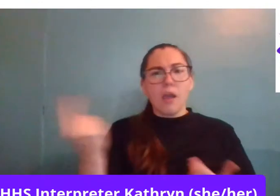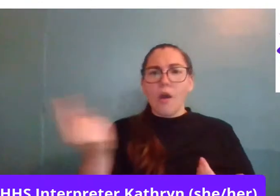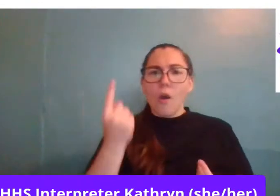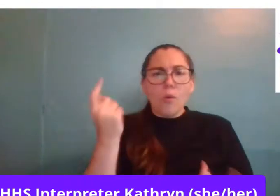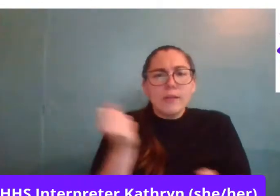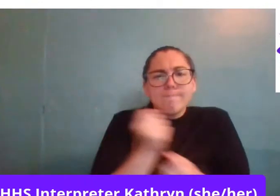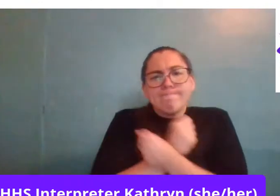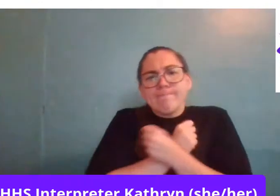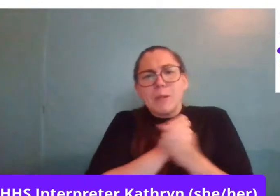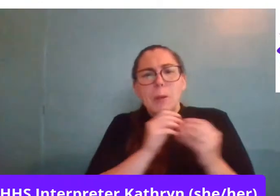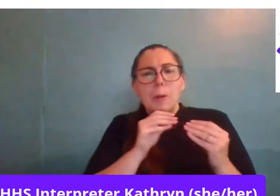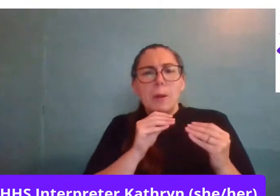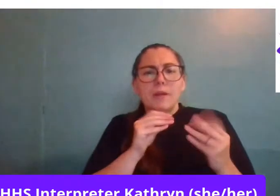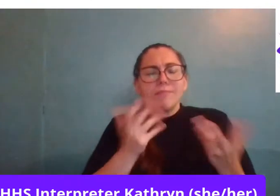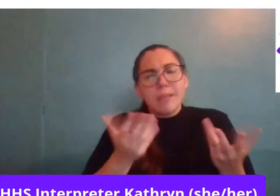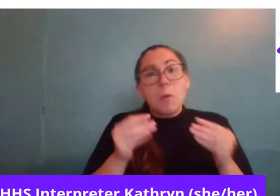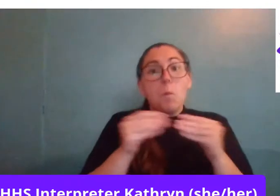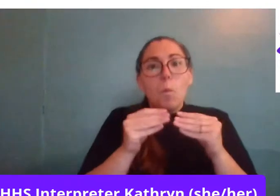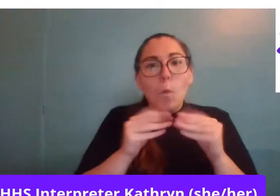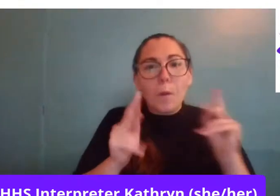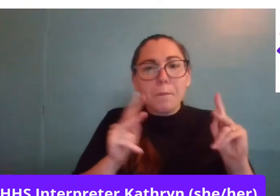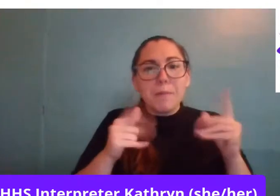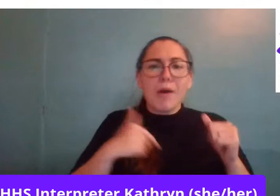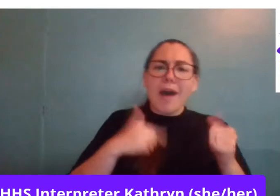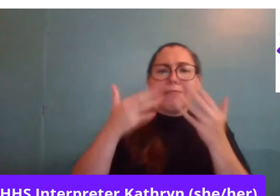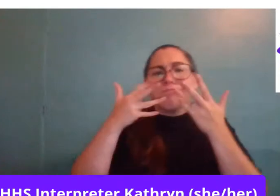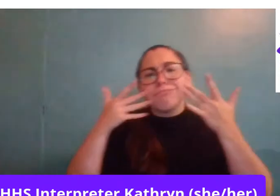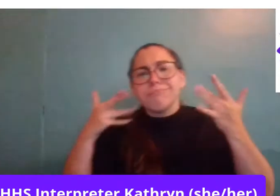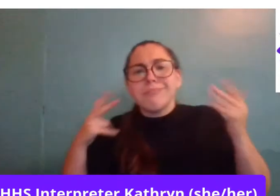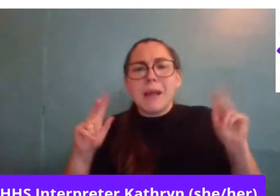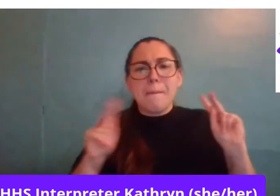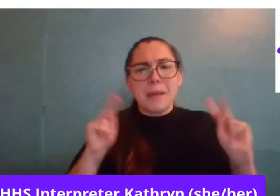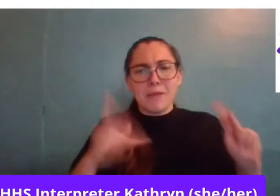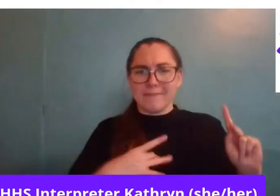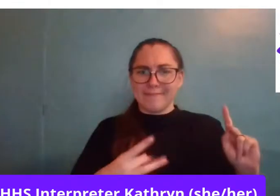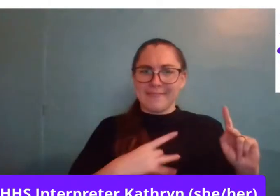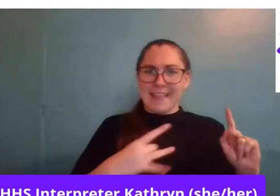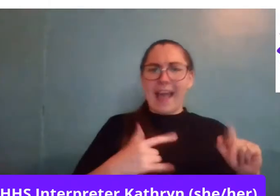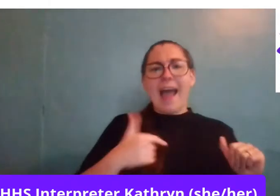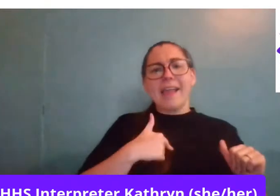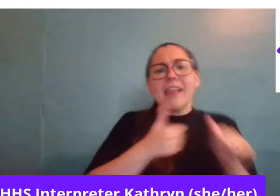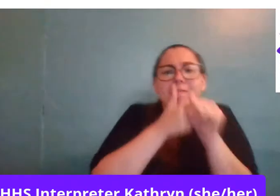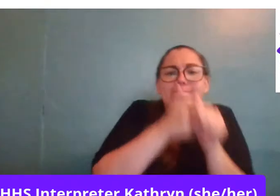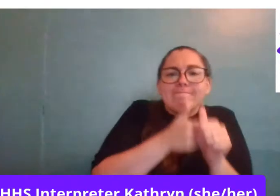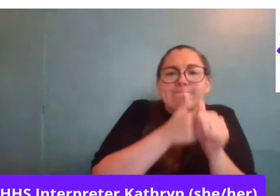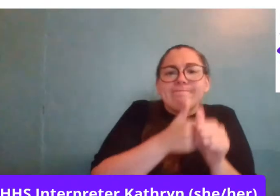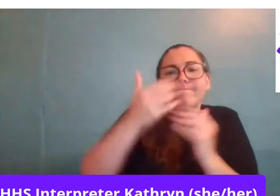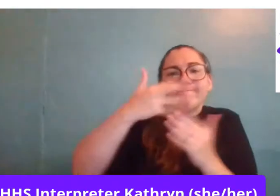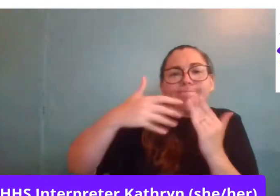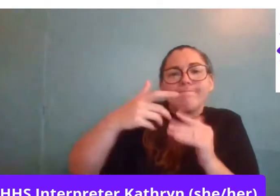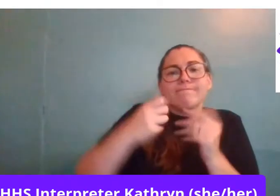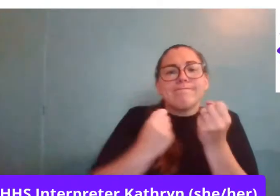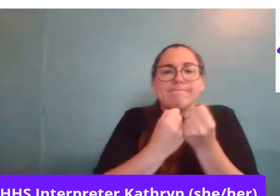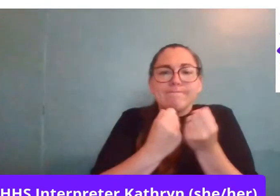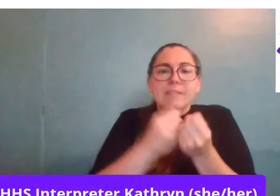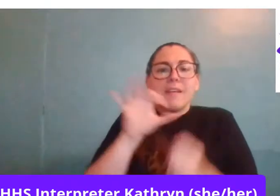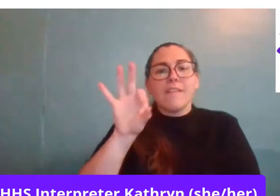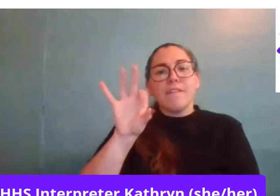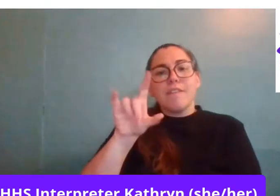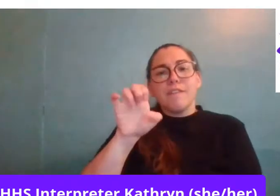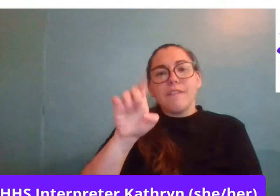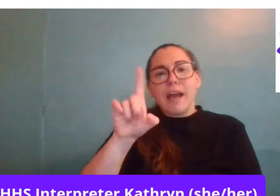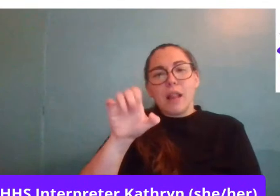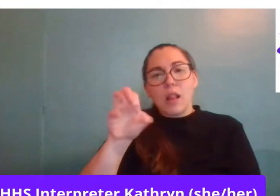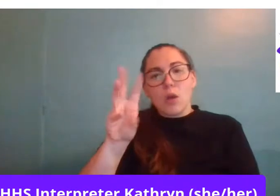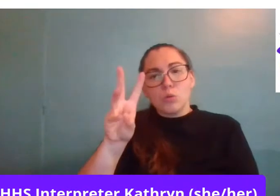be around people because I'm a people person. I like to, in my words, I like to fellowship. I like to meet people. I like to get out there, not be